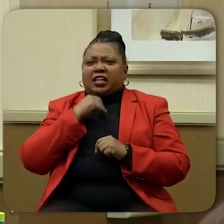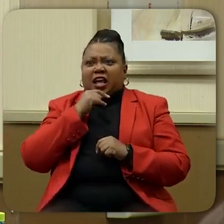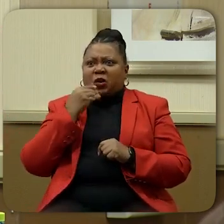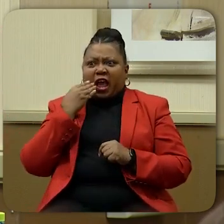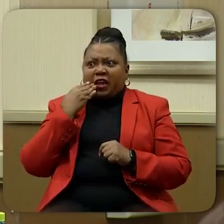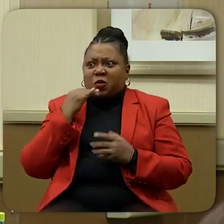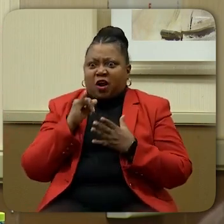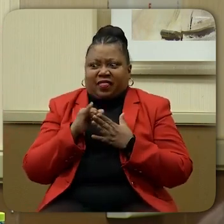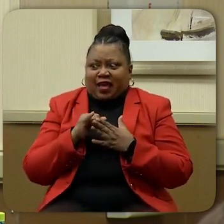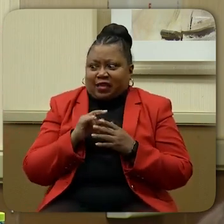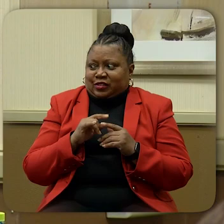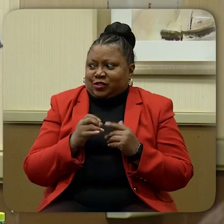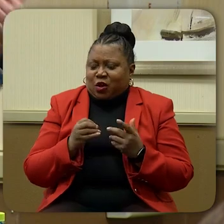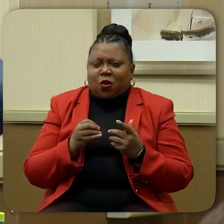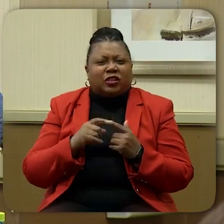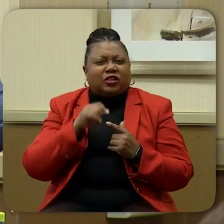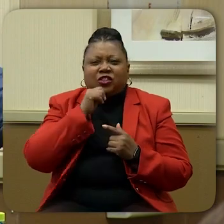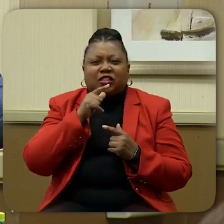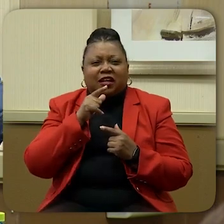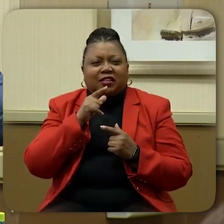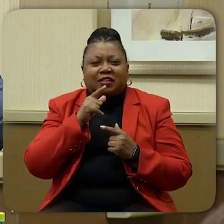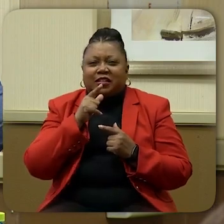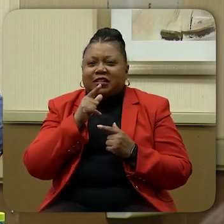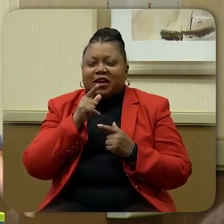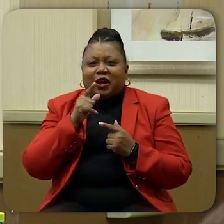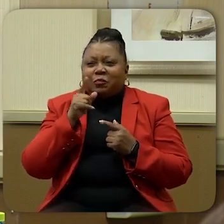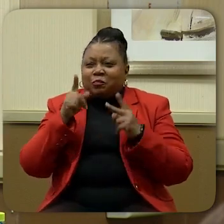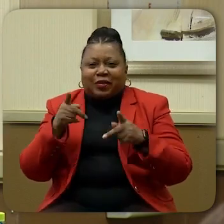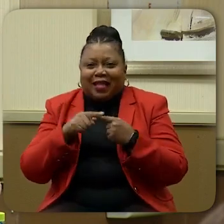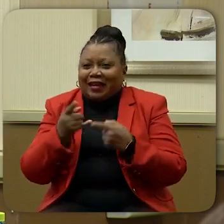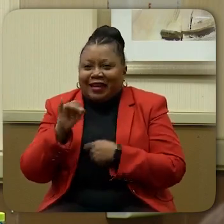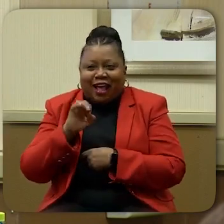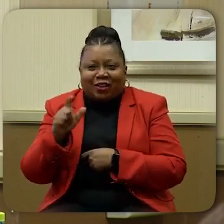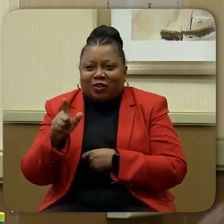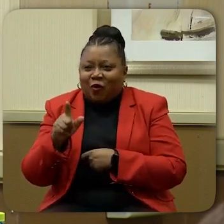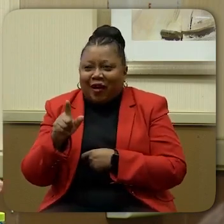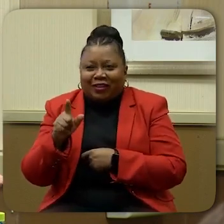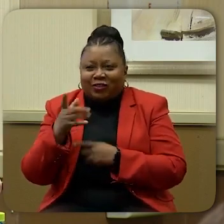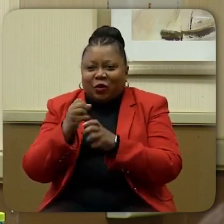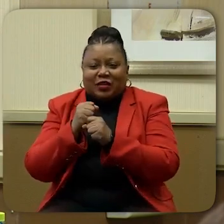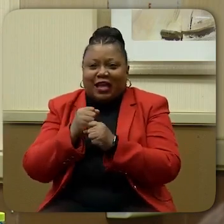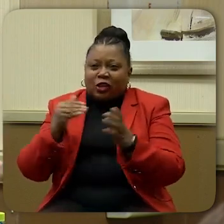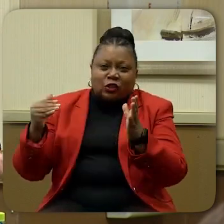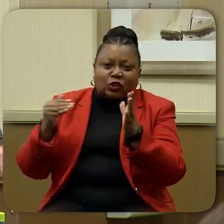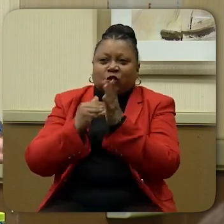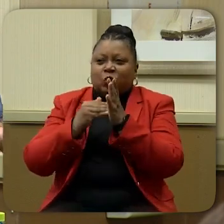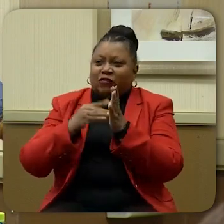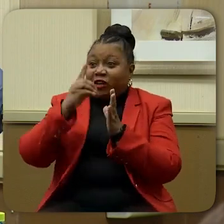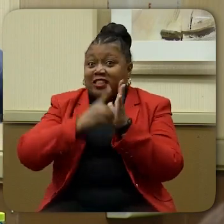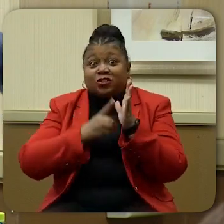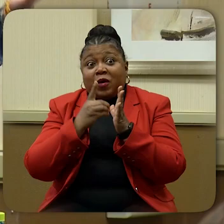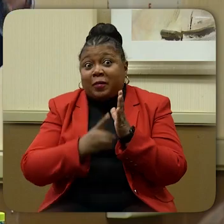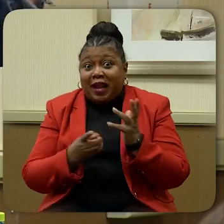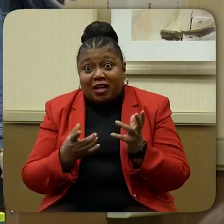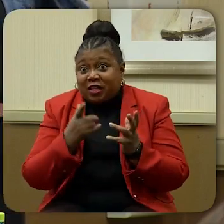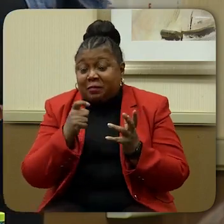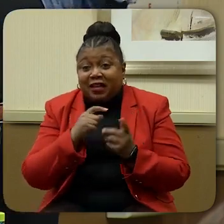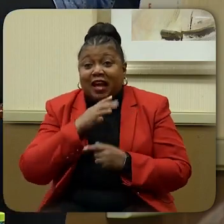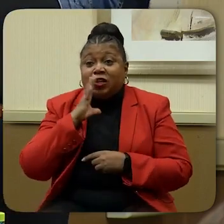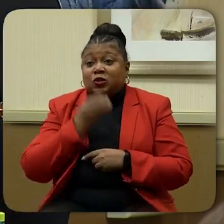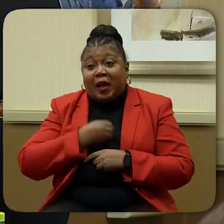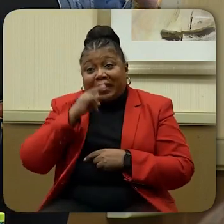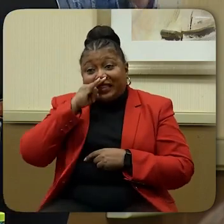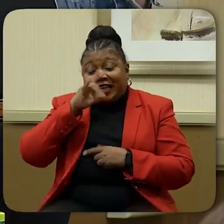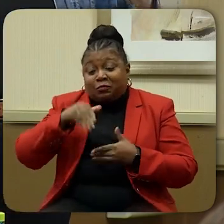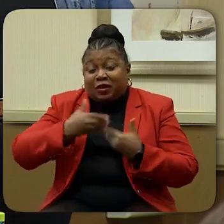that. And so you shouldn't pull that in Illinois because you will probably get sued for discrimination, because trans